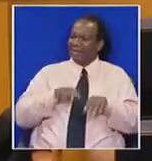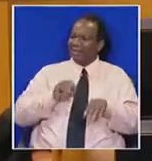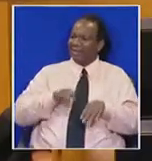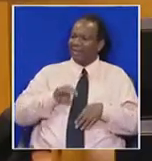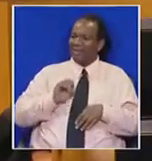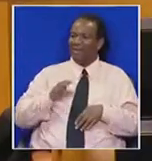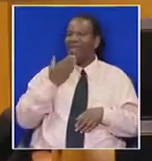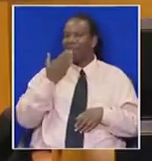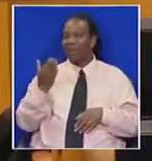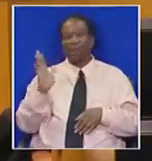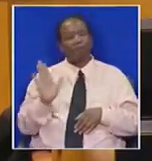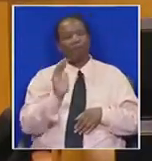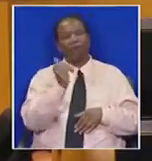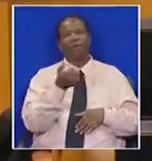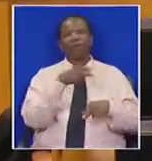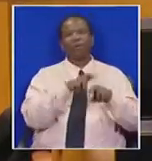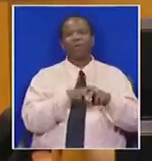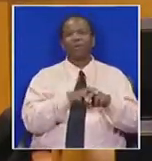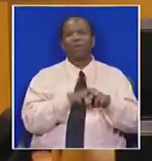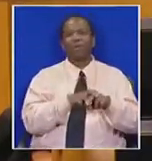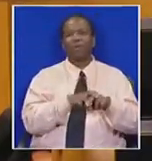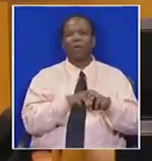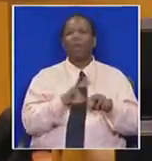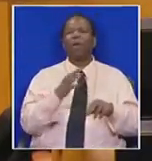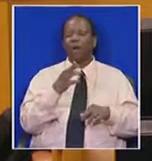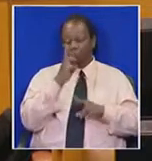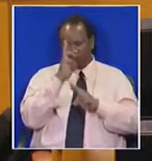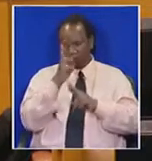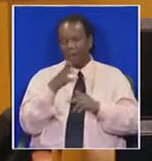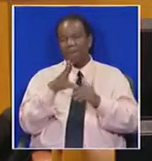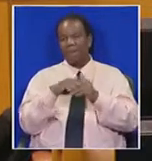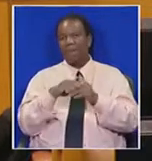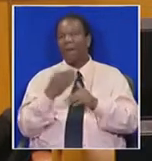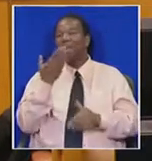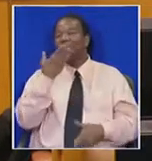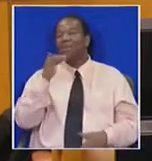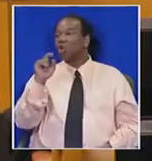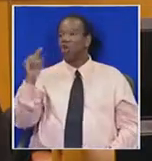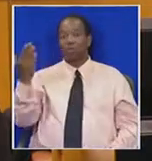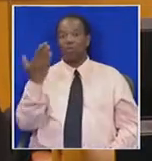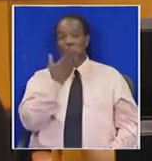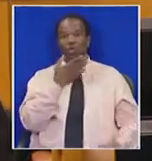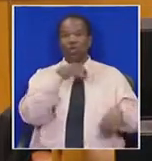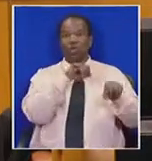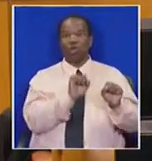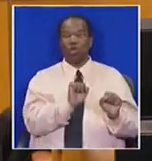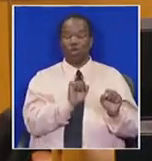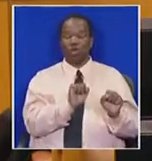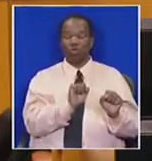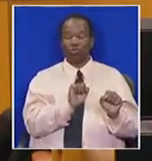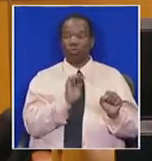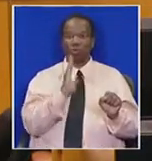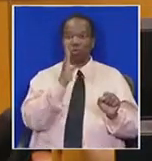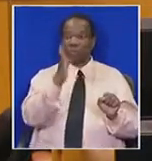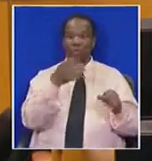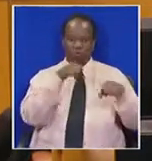you. Please take your seat. Honorable Member, please address the member through the chair. I will address the member through the chair.